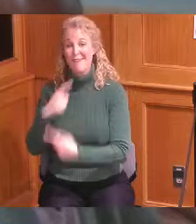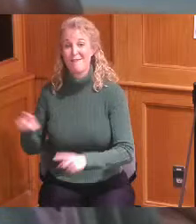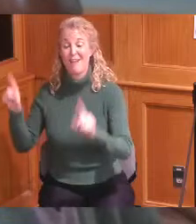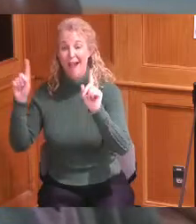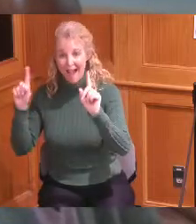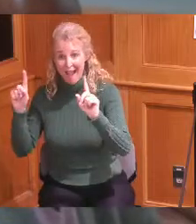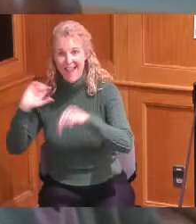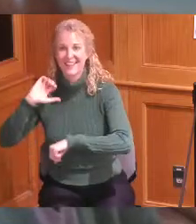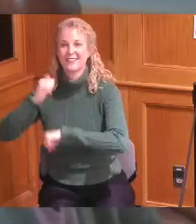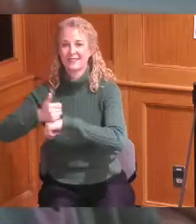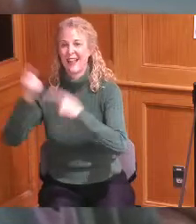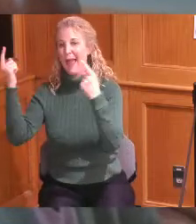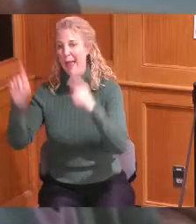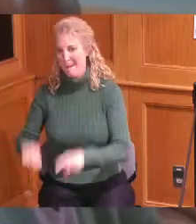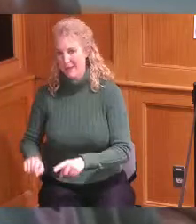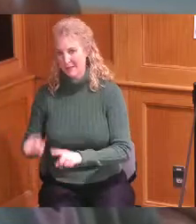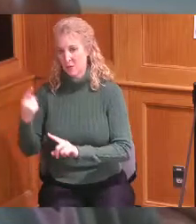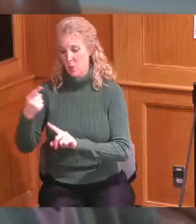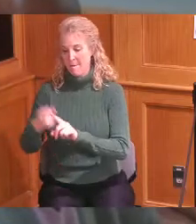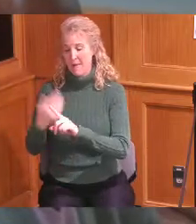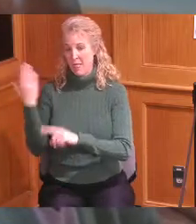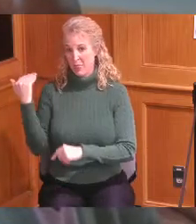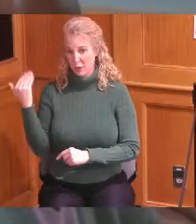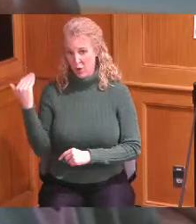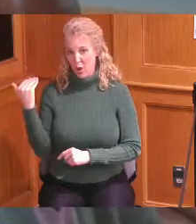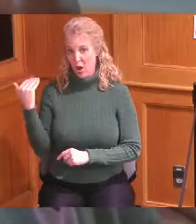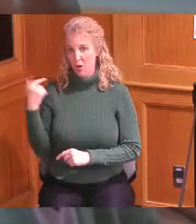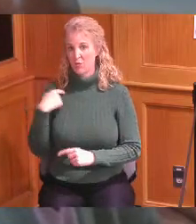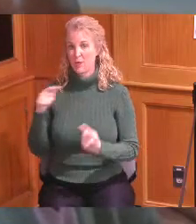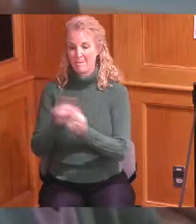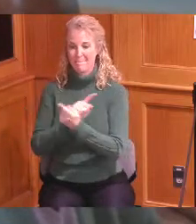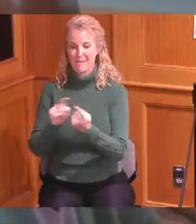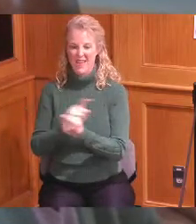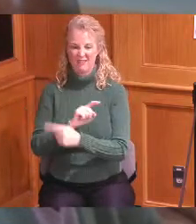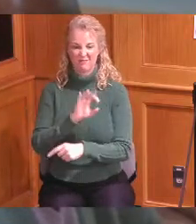fruition. About a month ago, we were introduced to 9 or 10